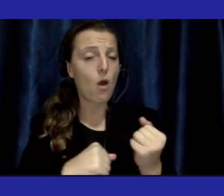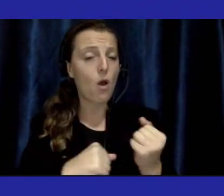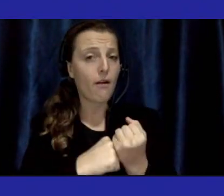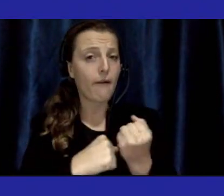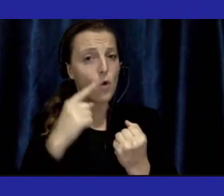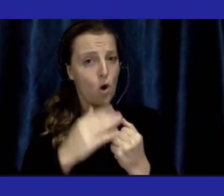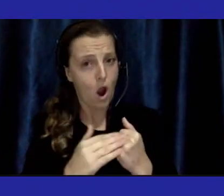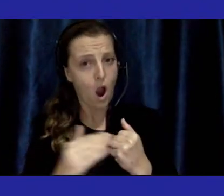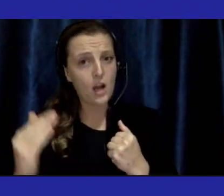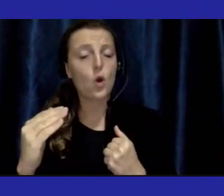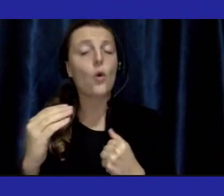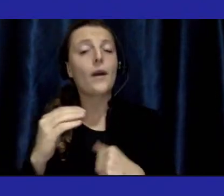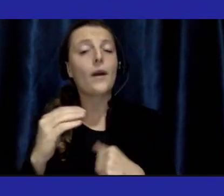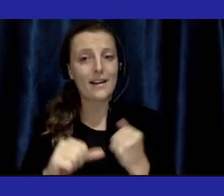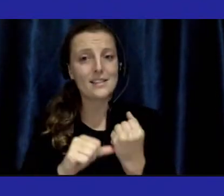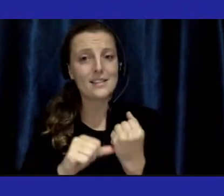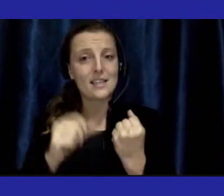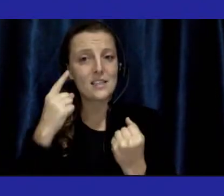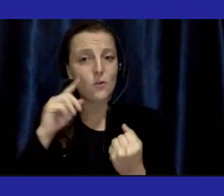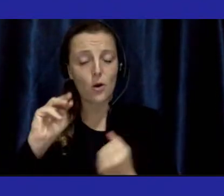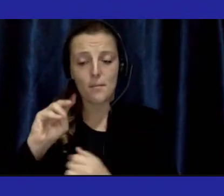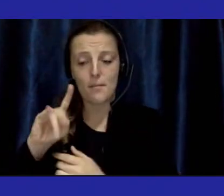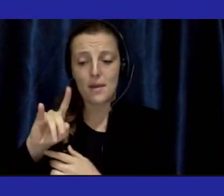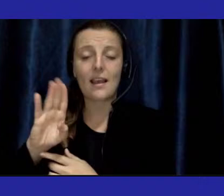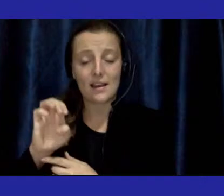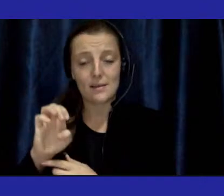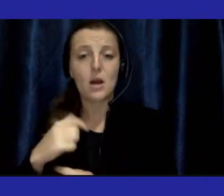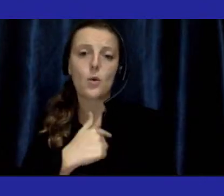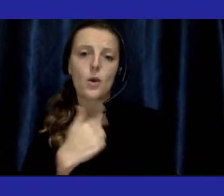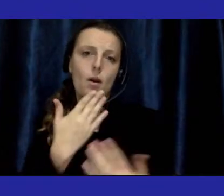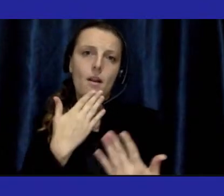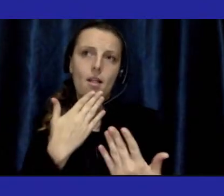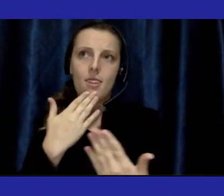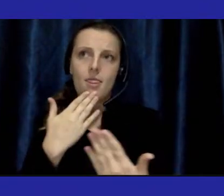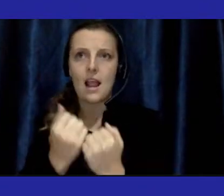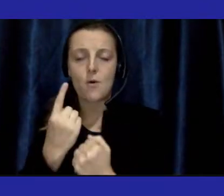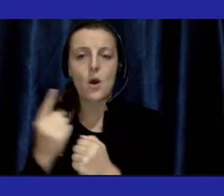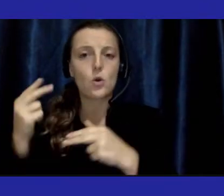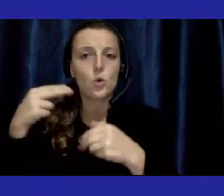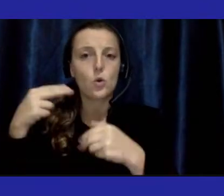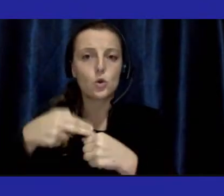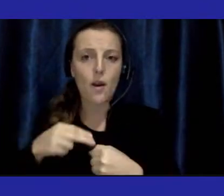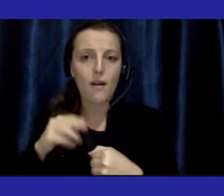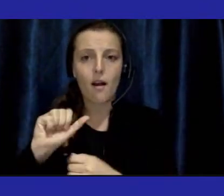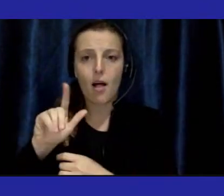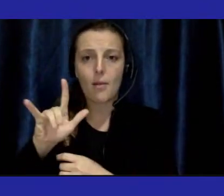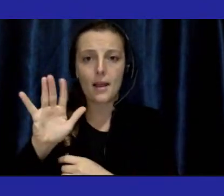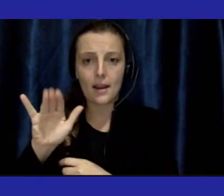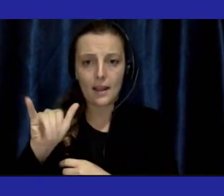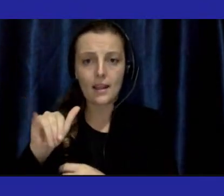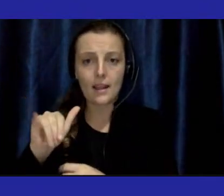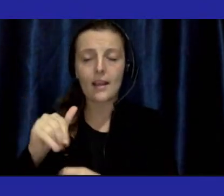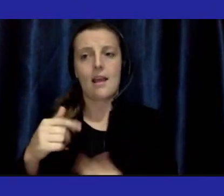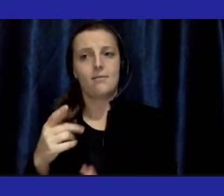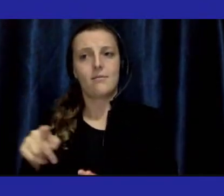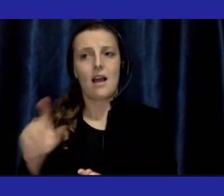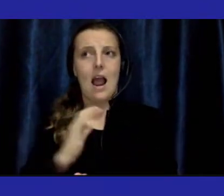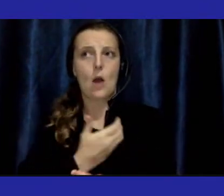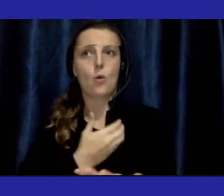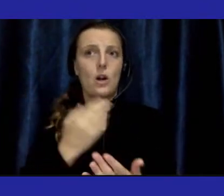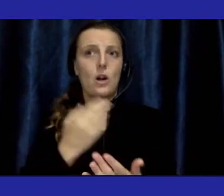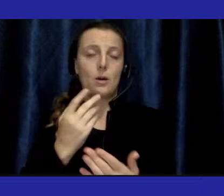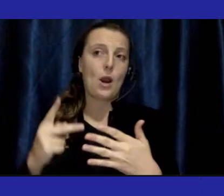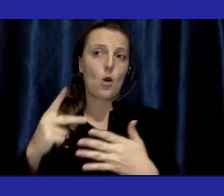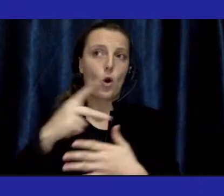everybody who came to Albany, who did lobby days with us, and who made sure that our priorities were able to be heard. And then finally, on the federal